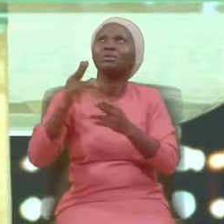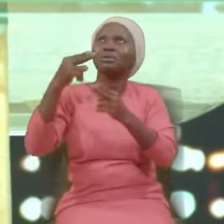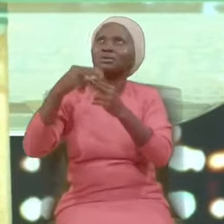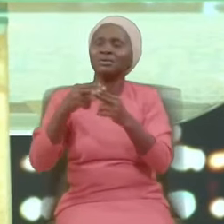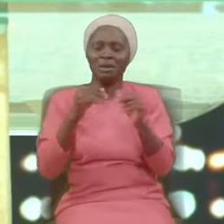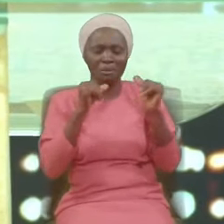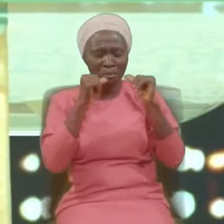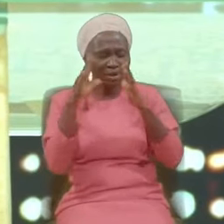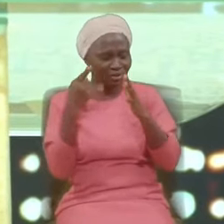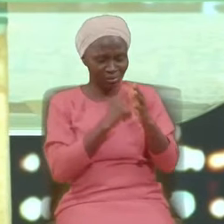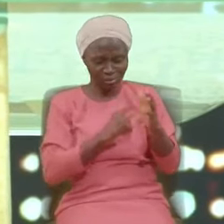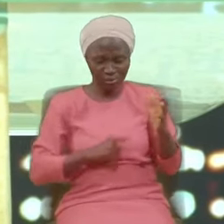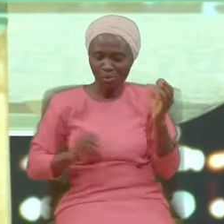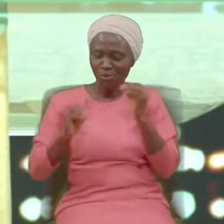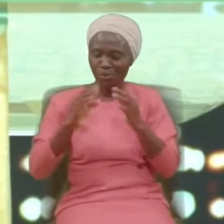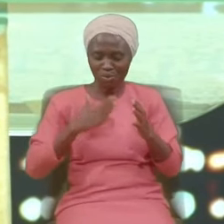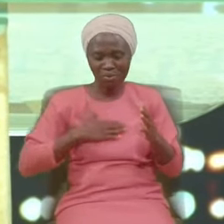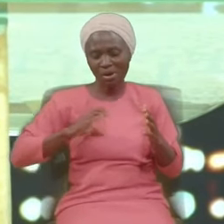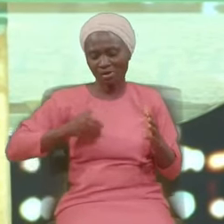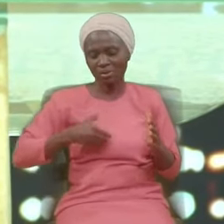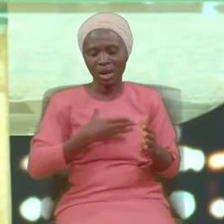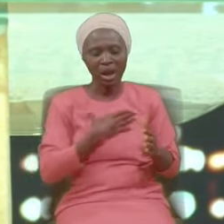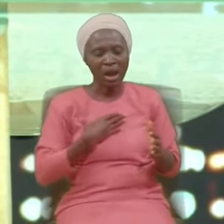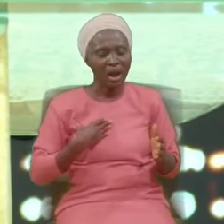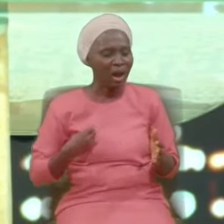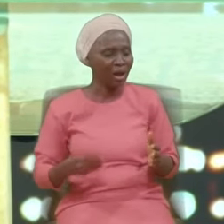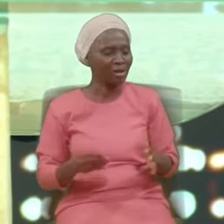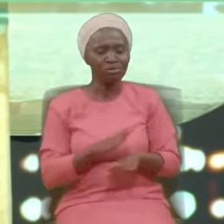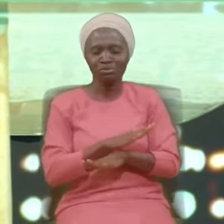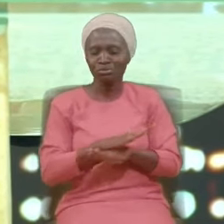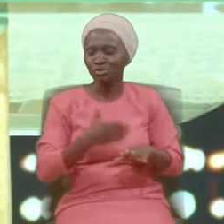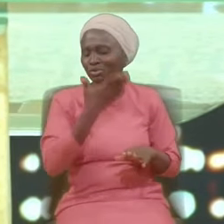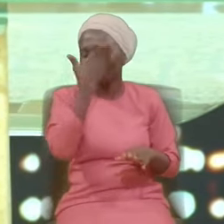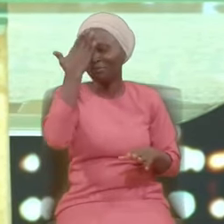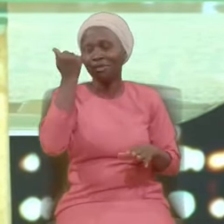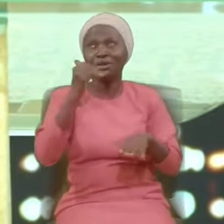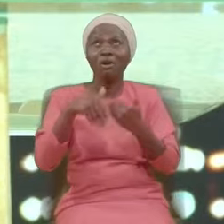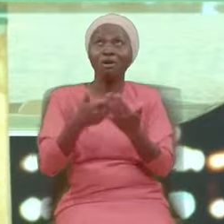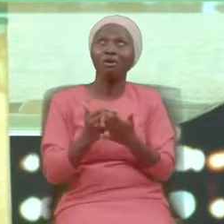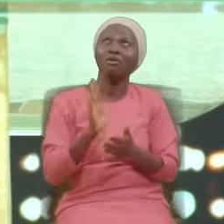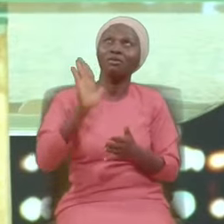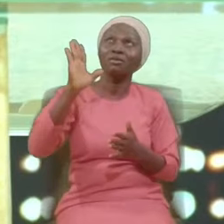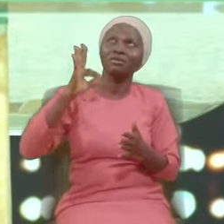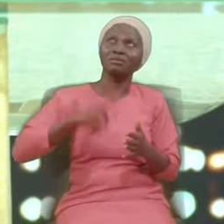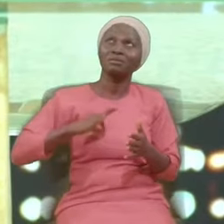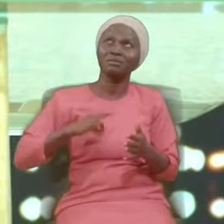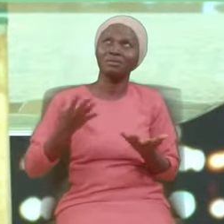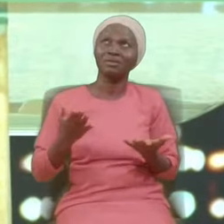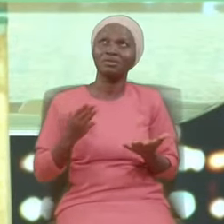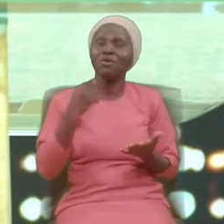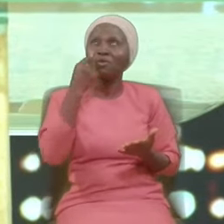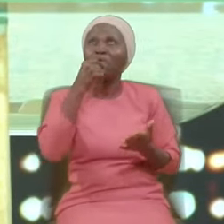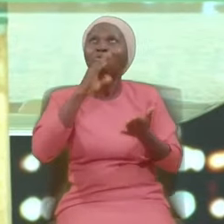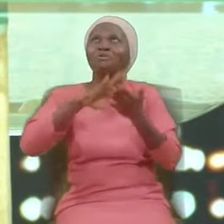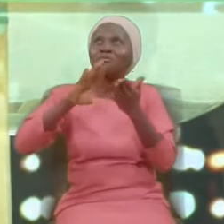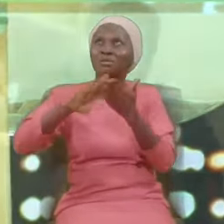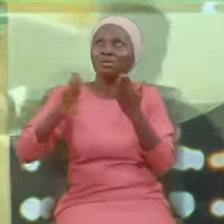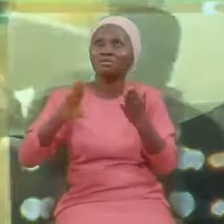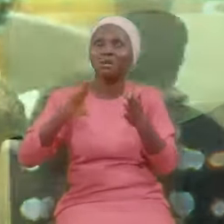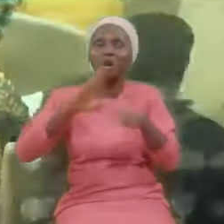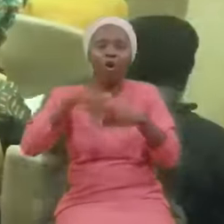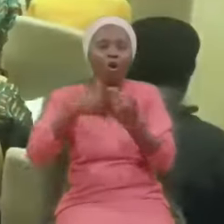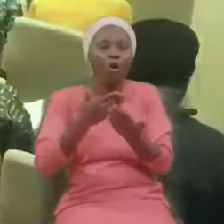Lord, O my soul, and forget not all his benefits. Who forgiveth how many